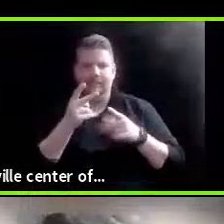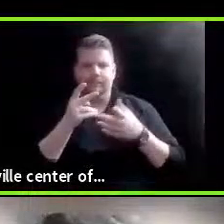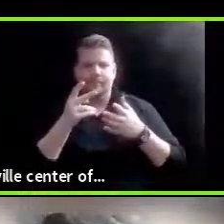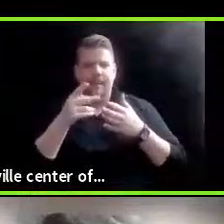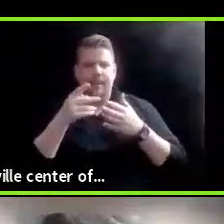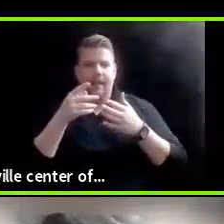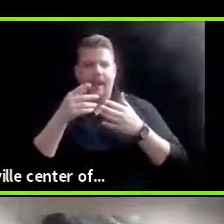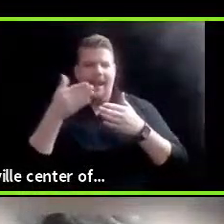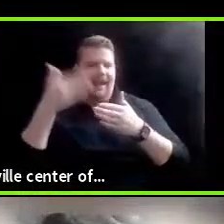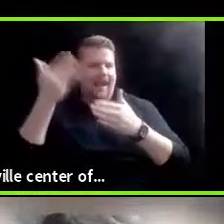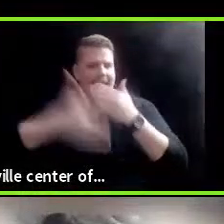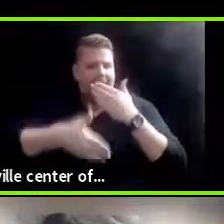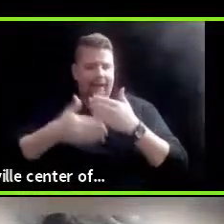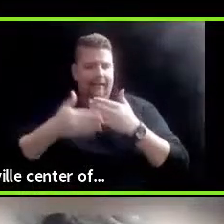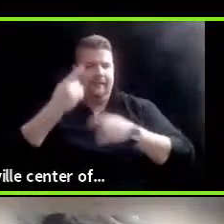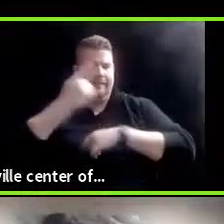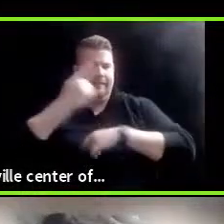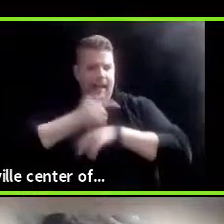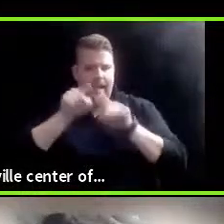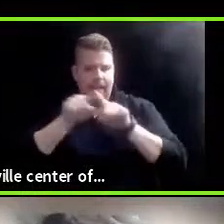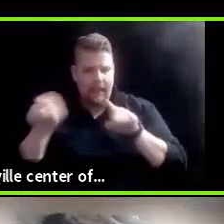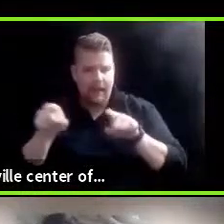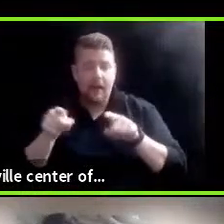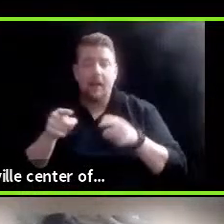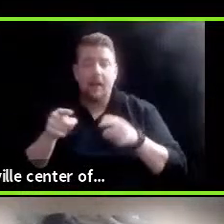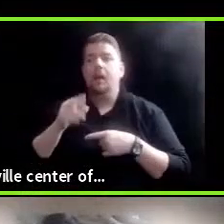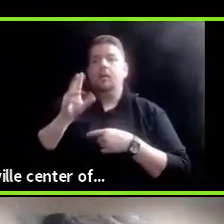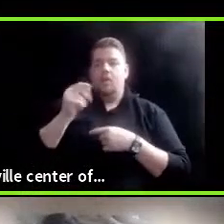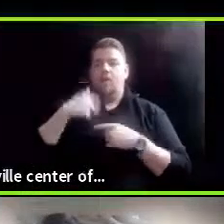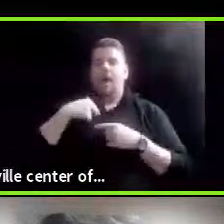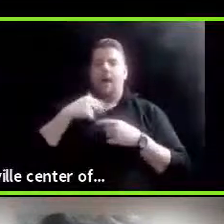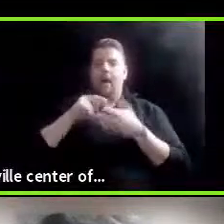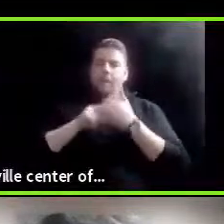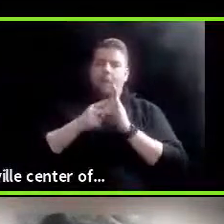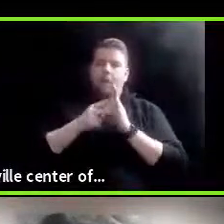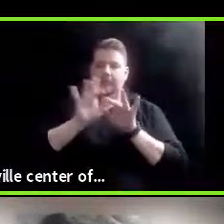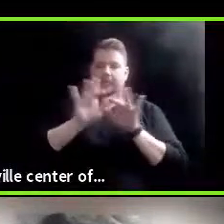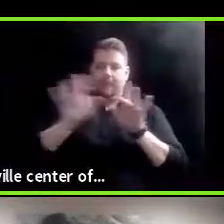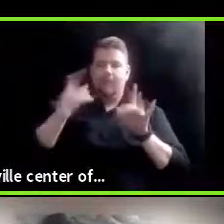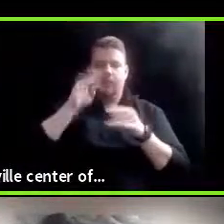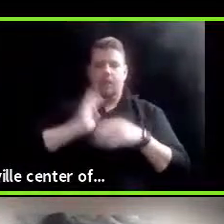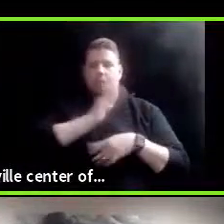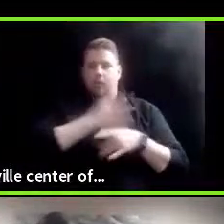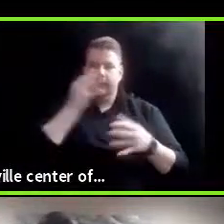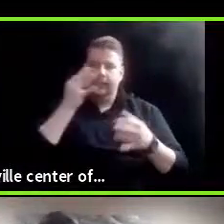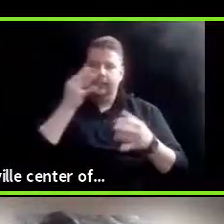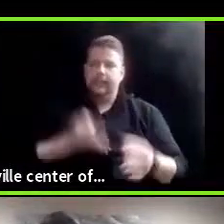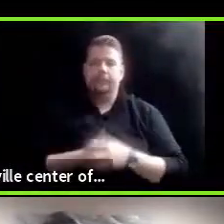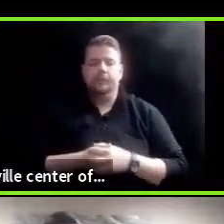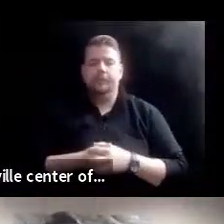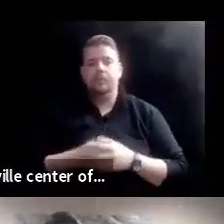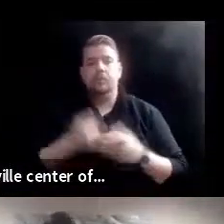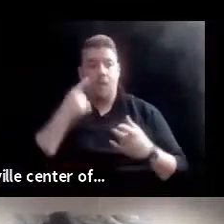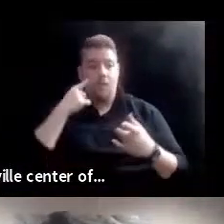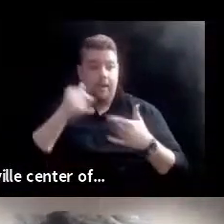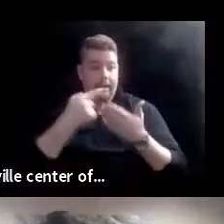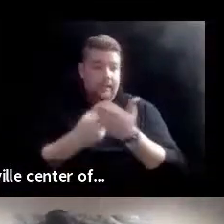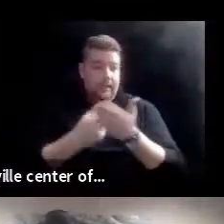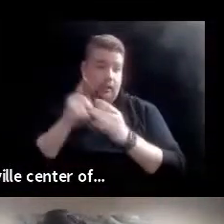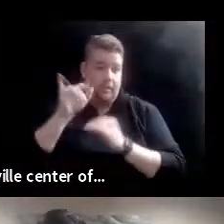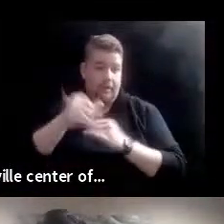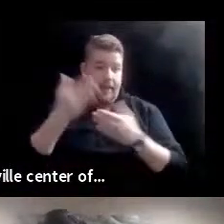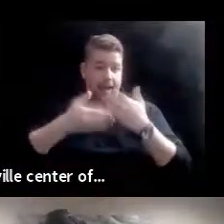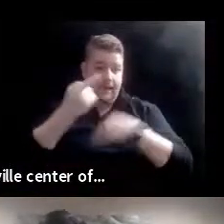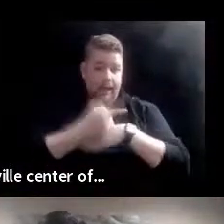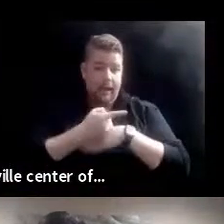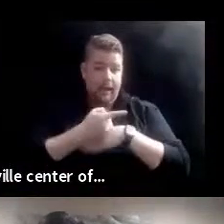a termination date on it. But no, I purposely left that for the board to decide. Okay. So discussion on that. So